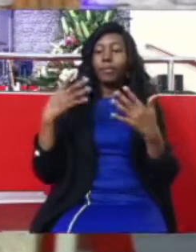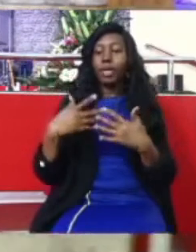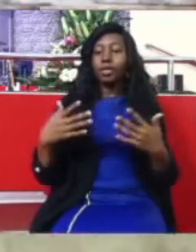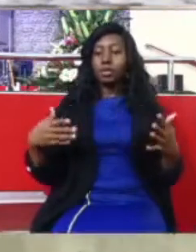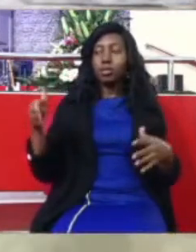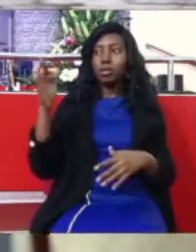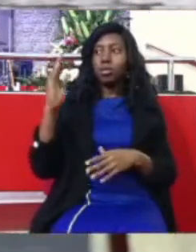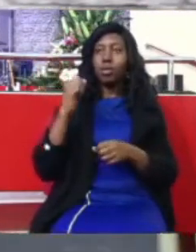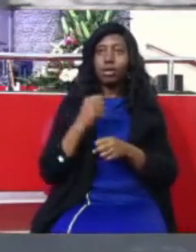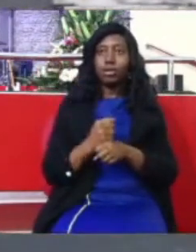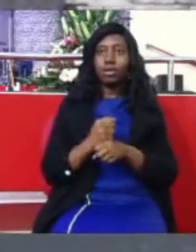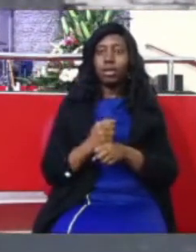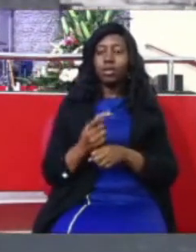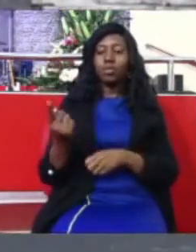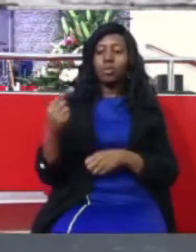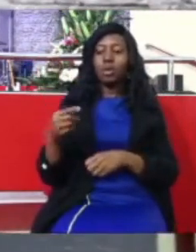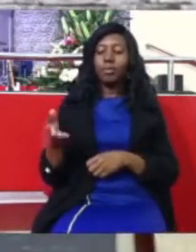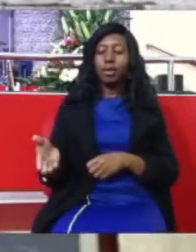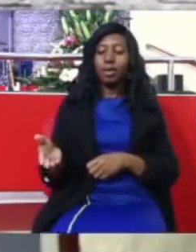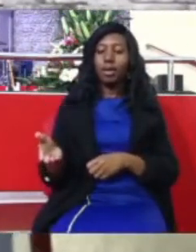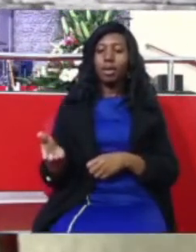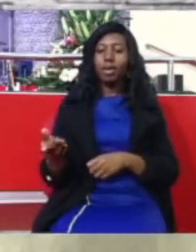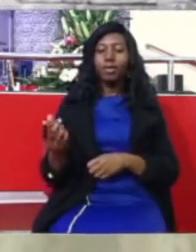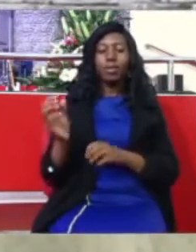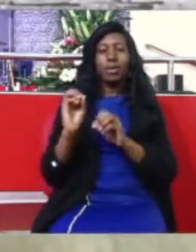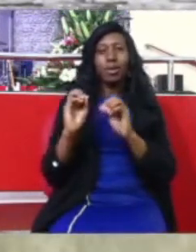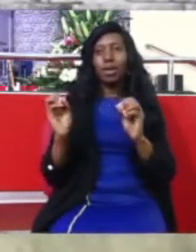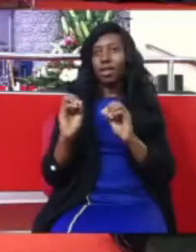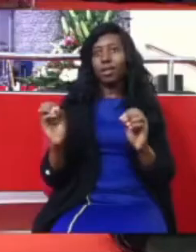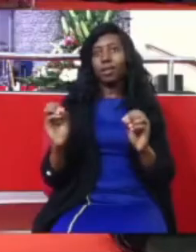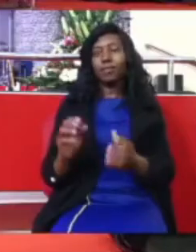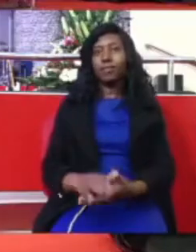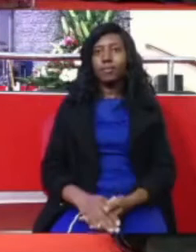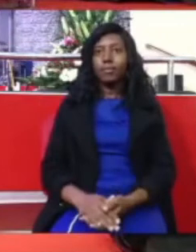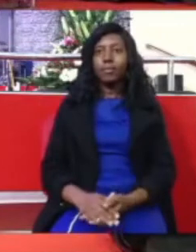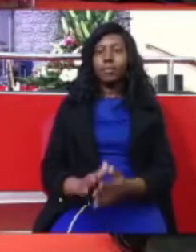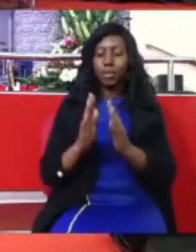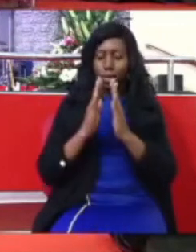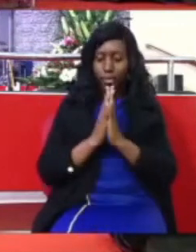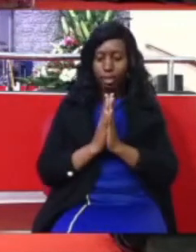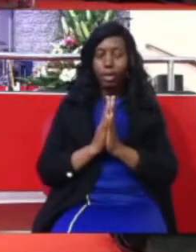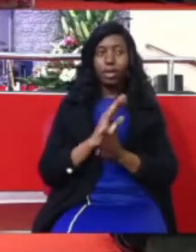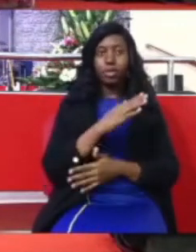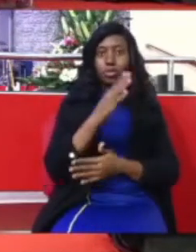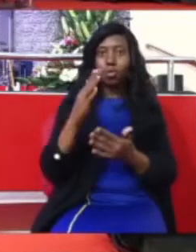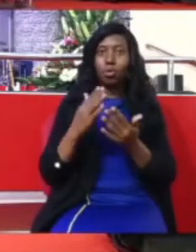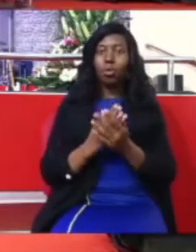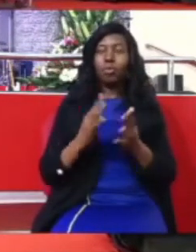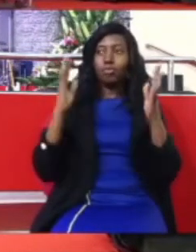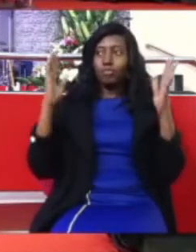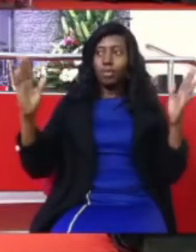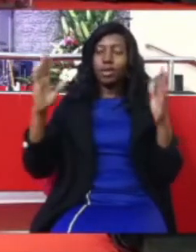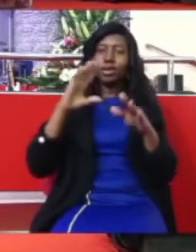na kaomena kako kamoja. Bwana asifiwe. Oh, how I pray that nobody is going to catch omena in this place.